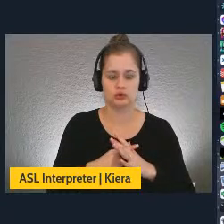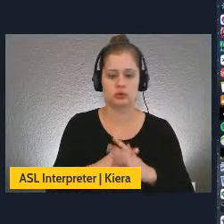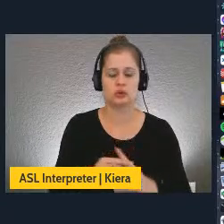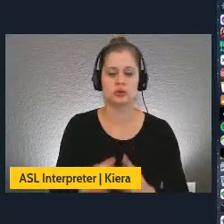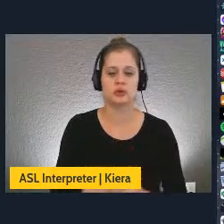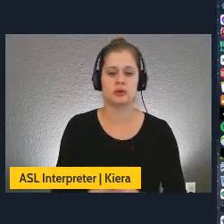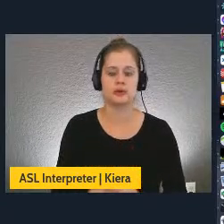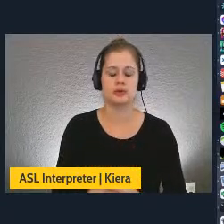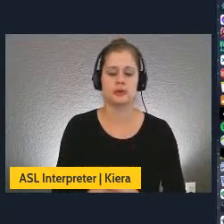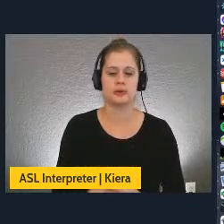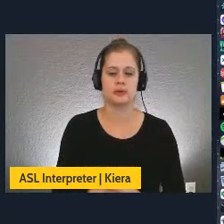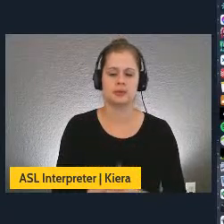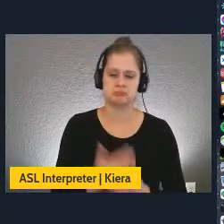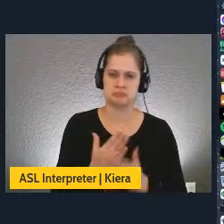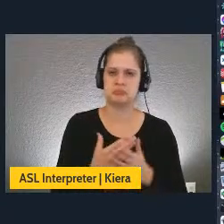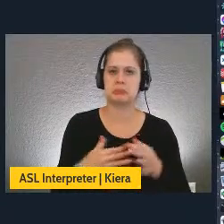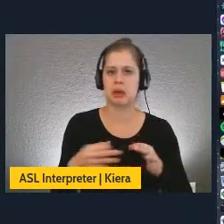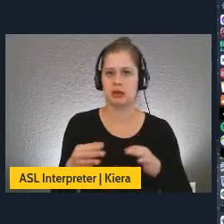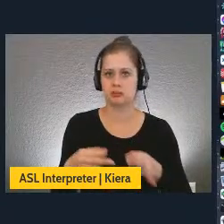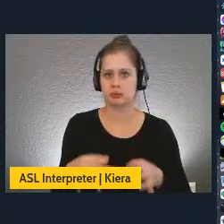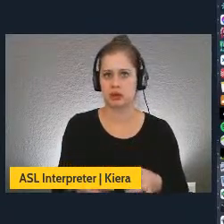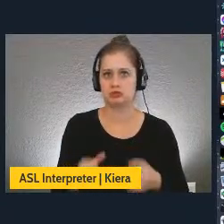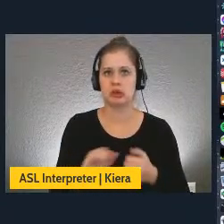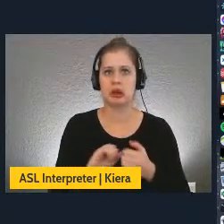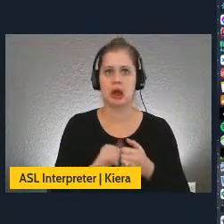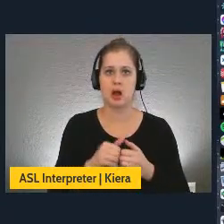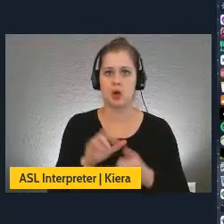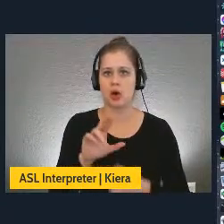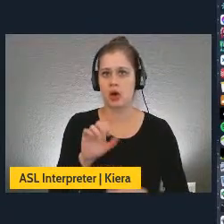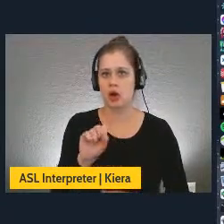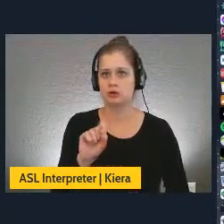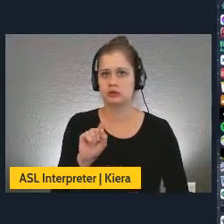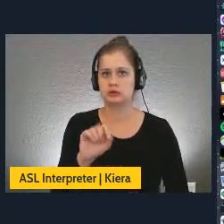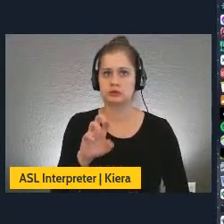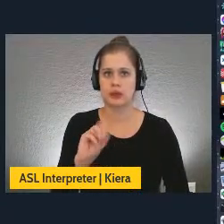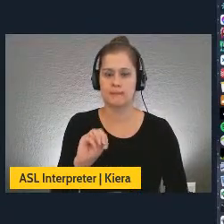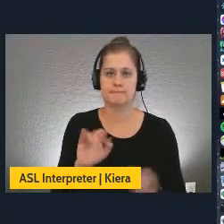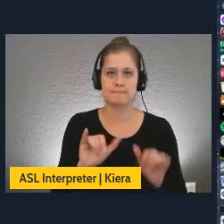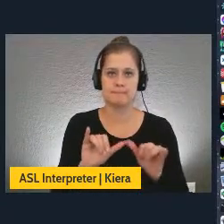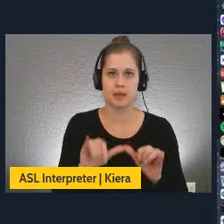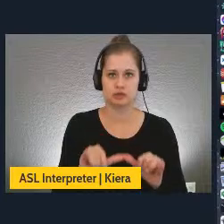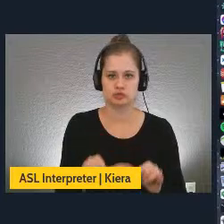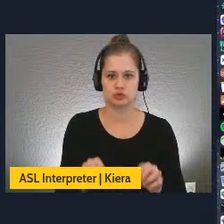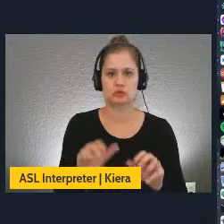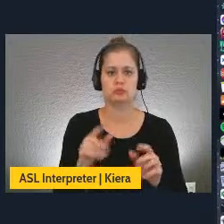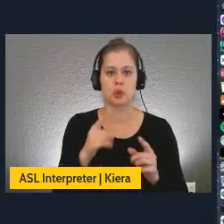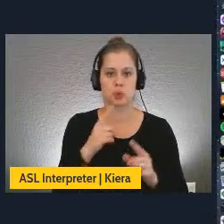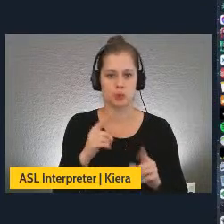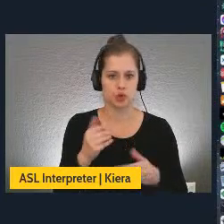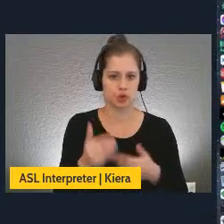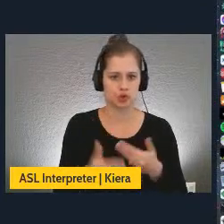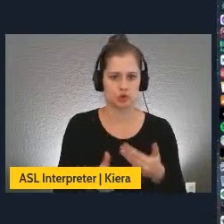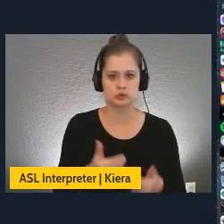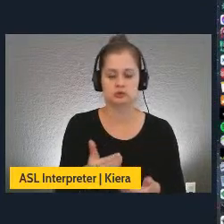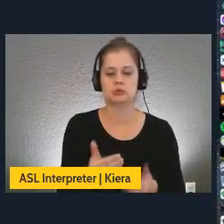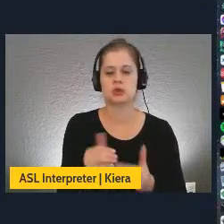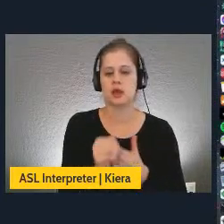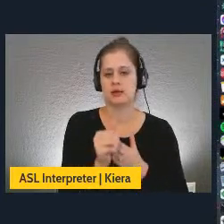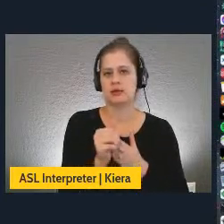and yeah, some explanations about how custom metrics and monitoring scope works, and of course a guide to